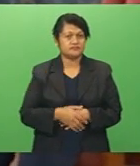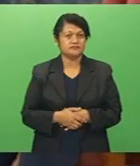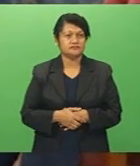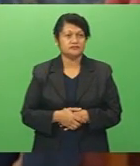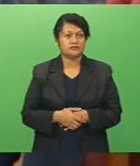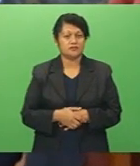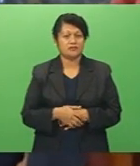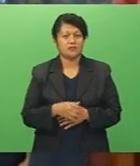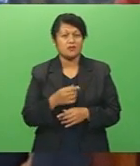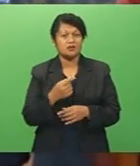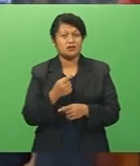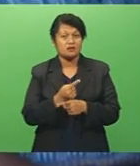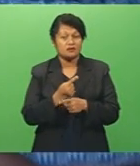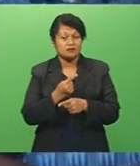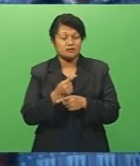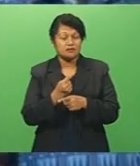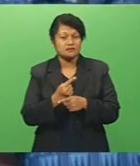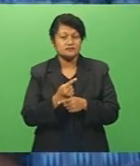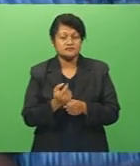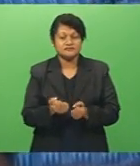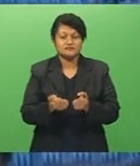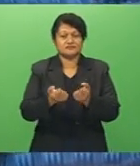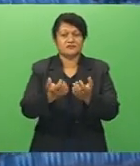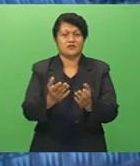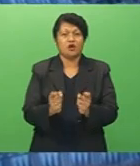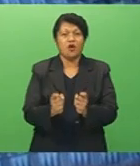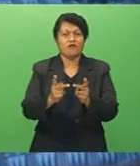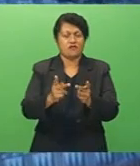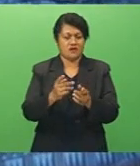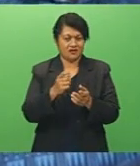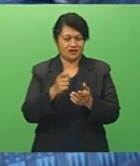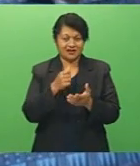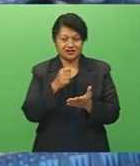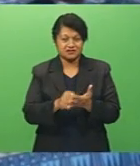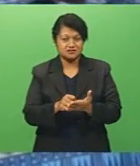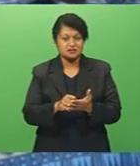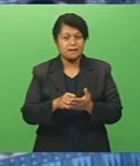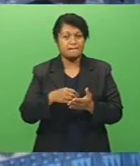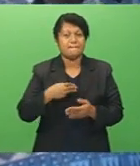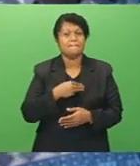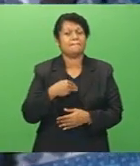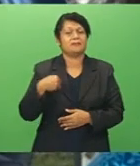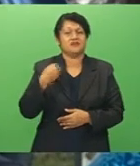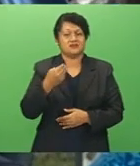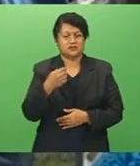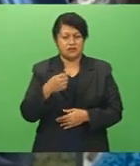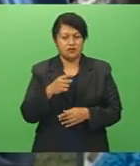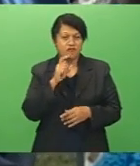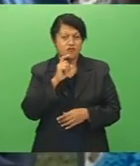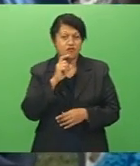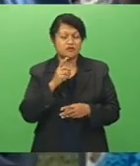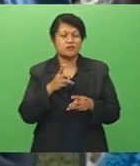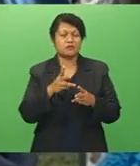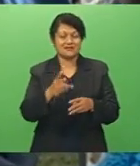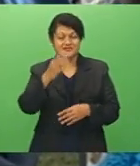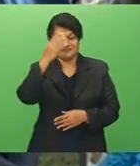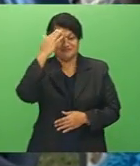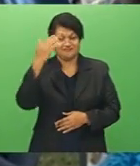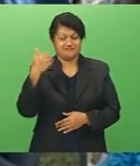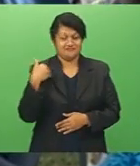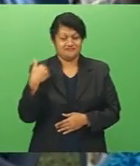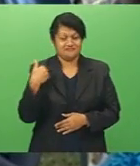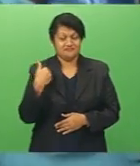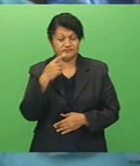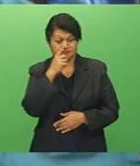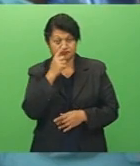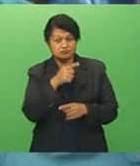handing over of the offer letters this week, Minister for Waterways and Environment, Dr. Mahendra Reddy, reminded the contractors of their